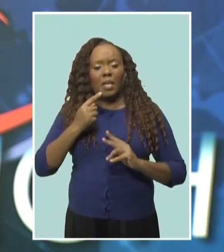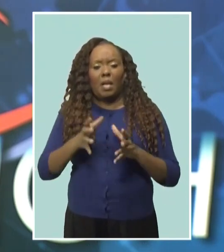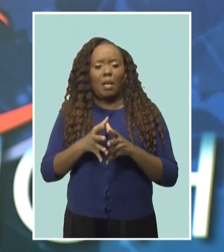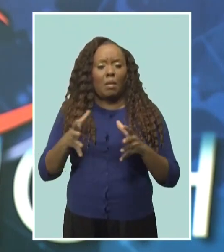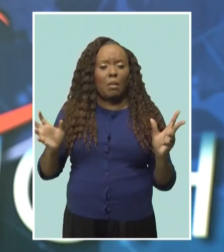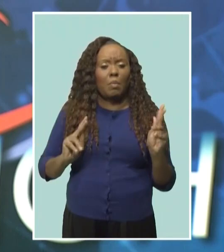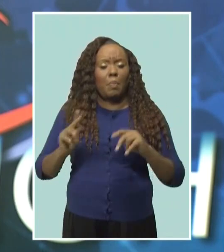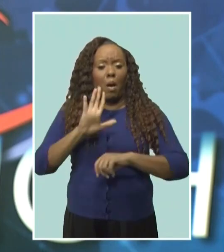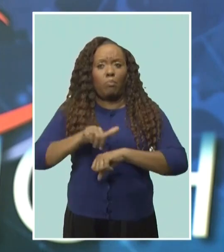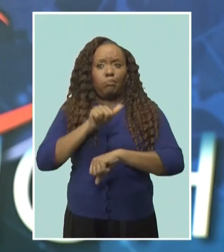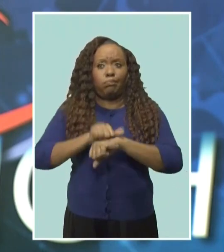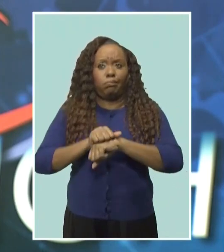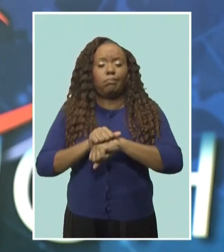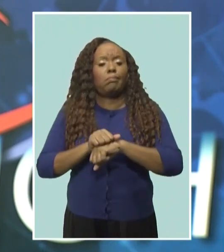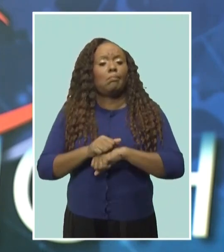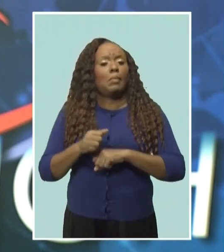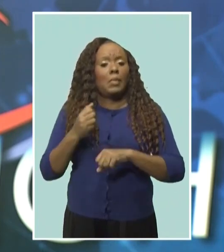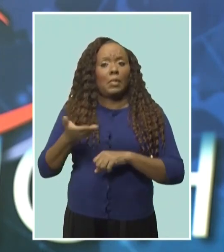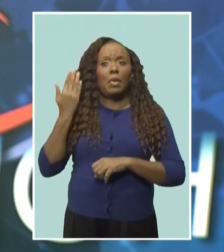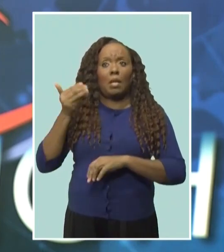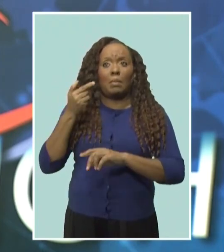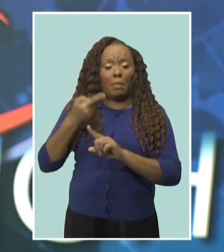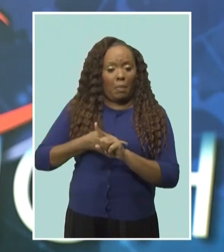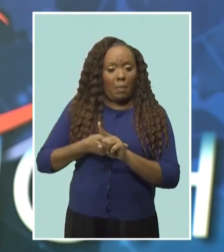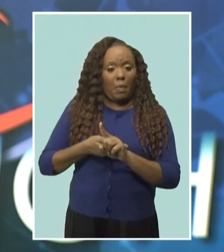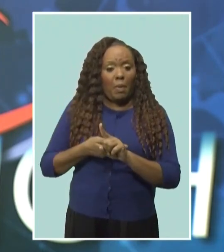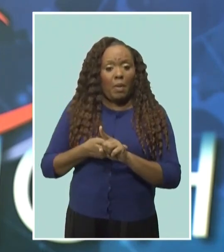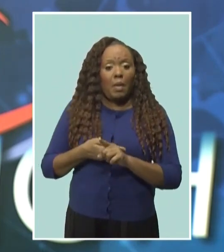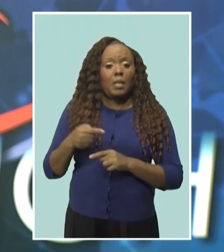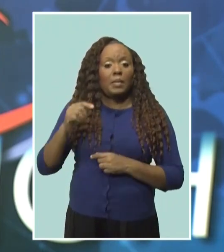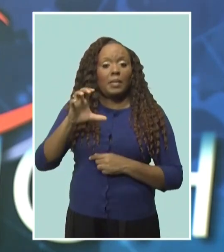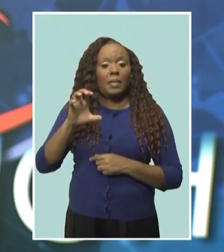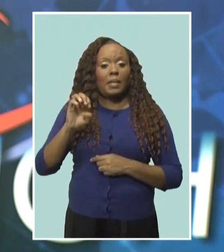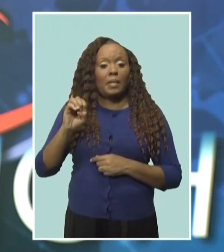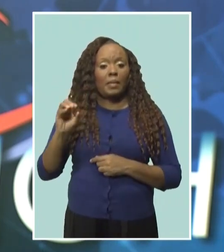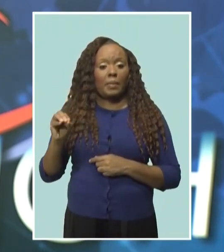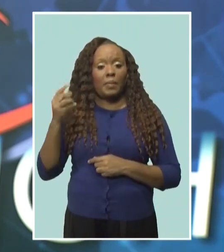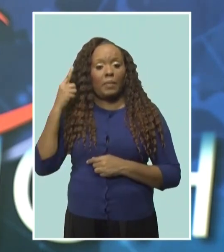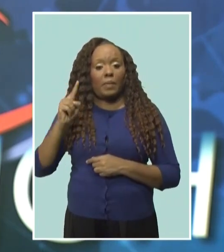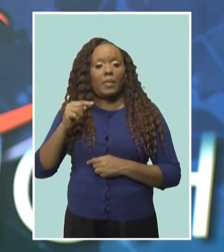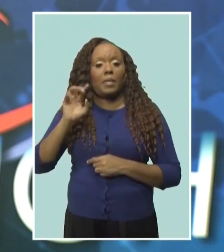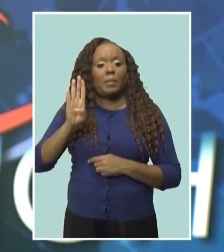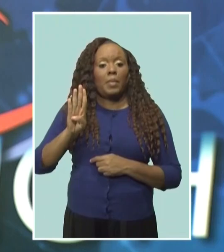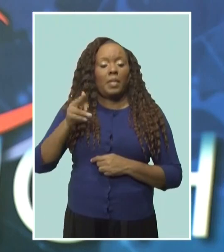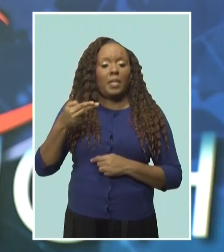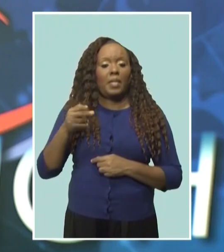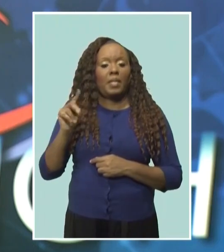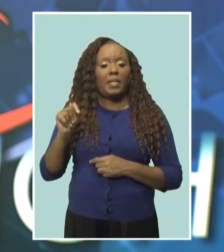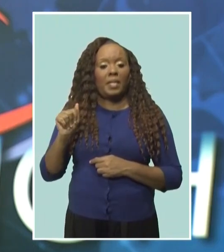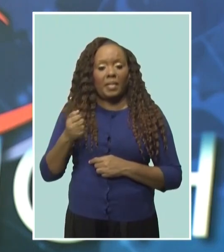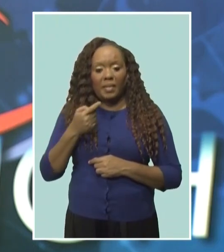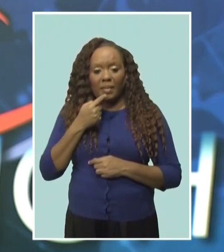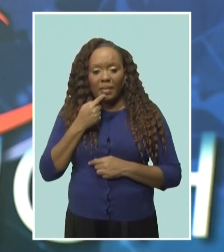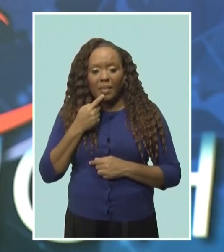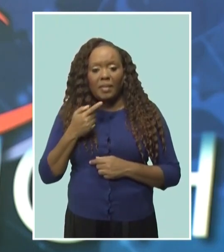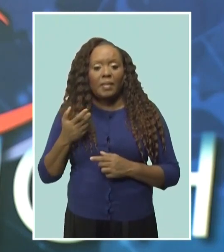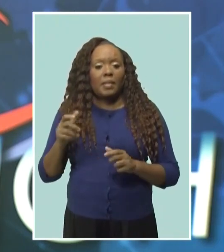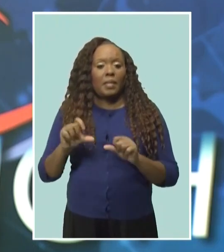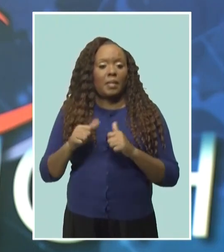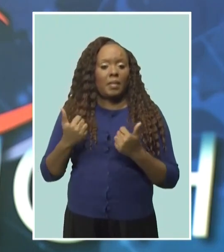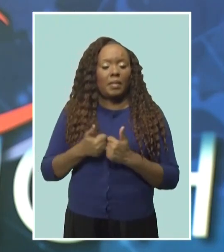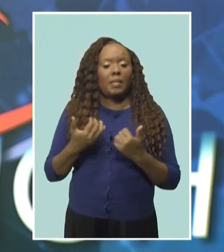This from Chief Executive Officer of the Barbados Hotel and Tourism Association, Ryan Ford. He tells CBC News that though